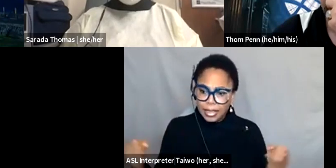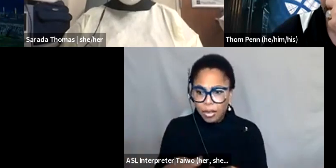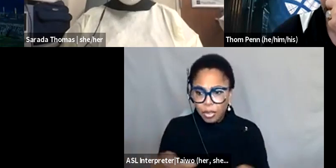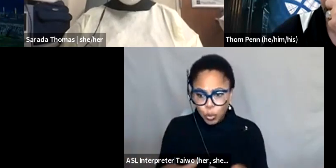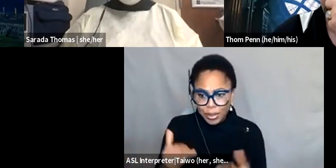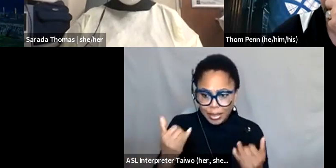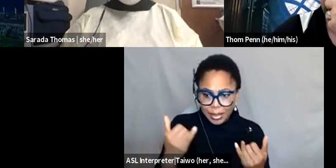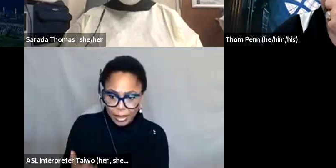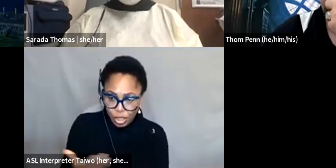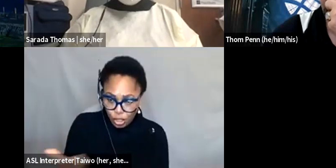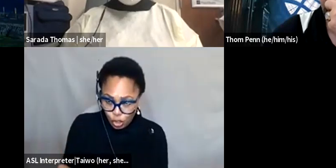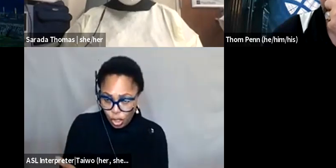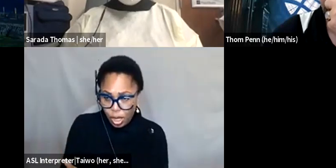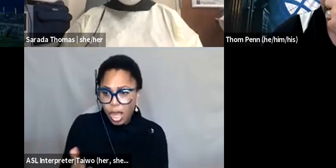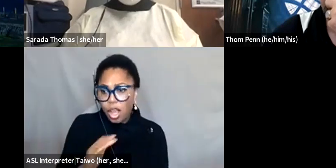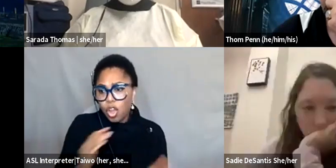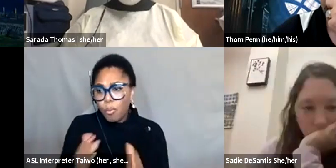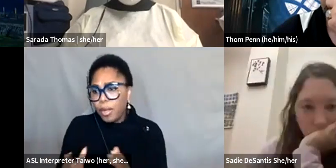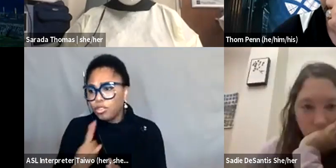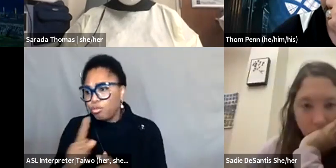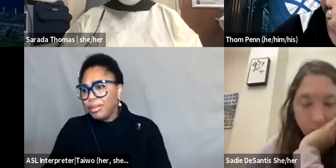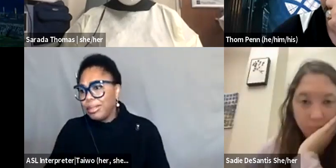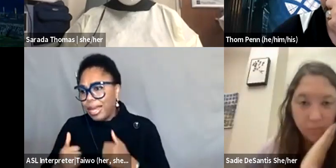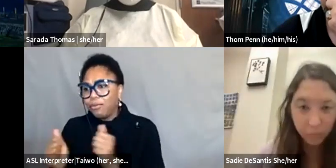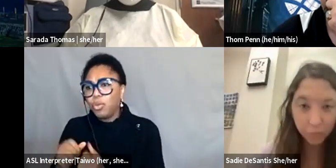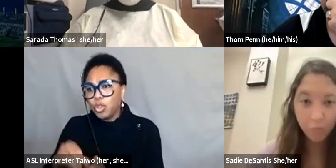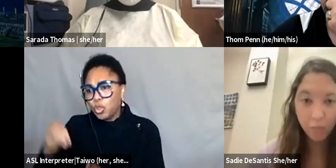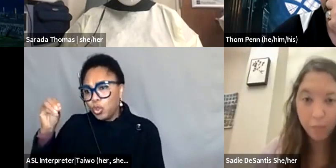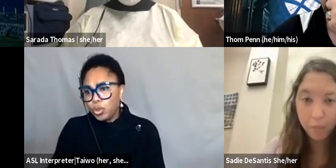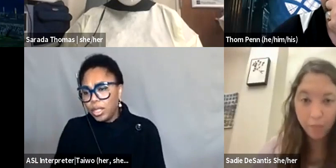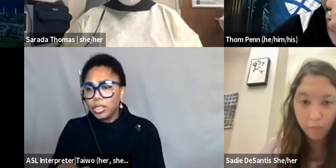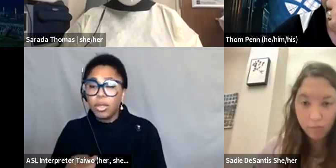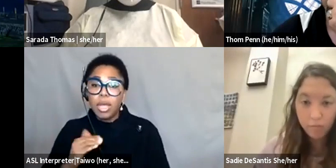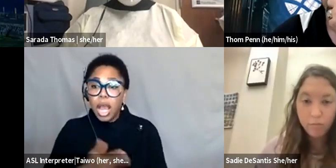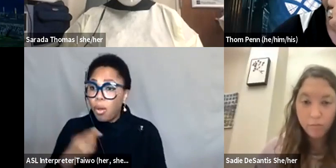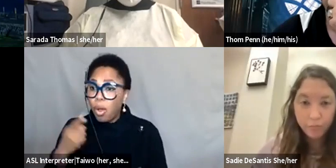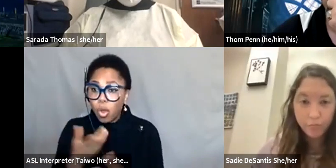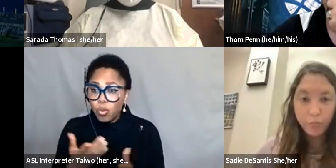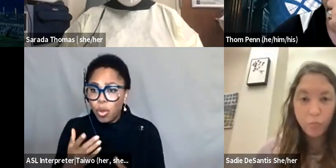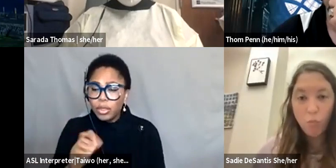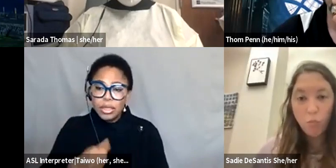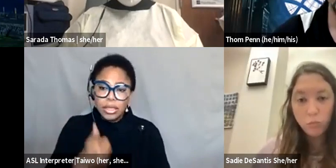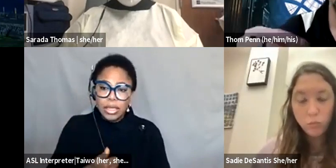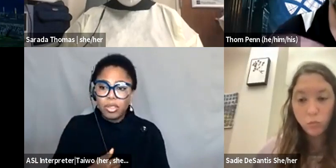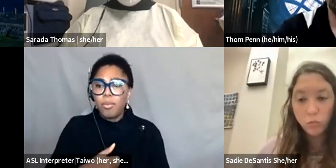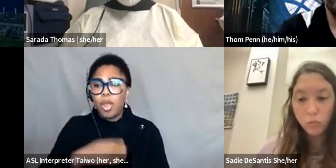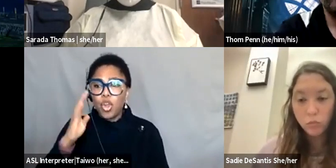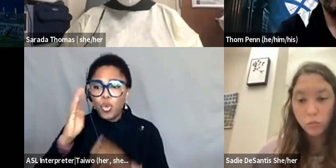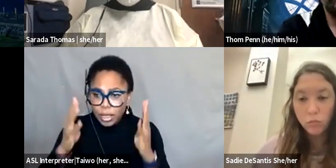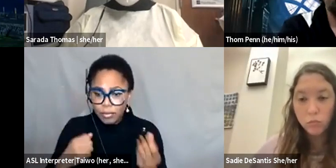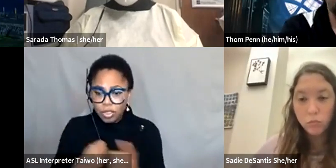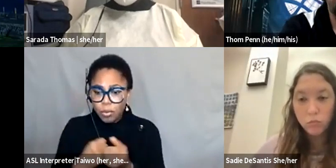be doing it with students in real time. And so our intention here is to create a really supportive environment where we